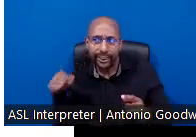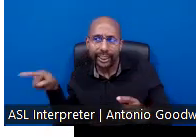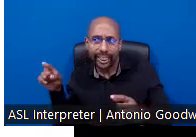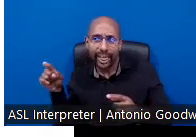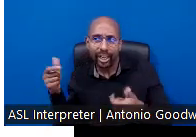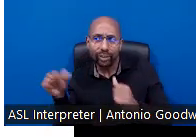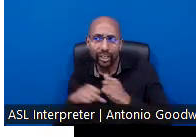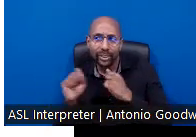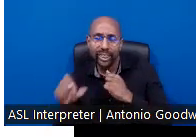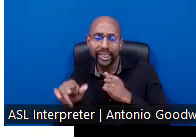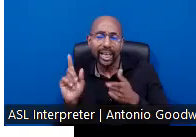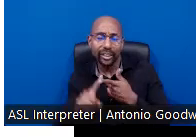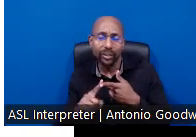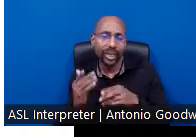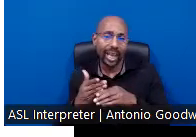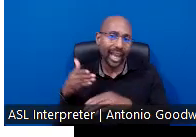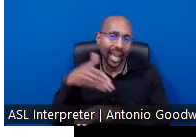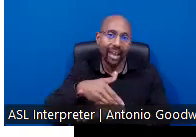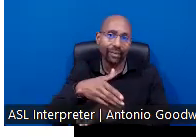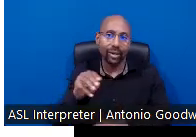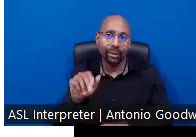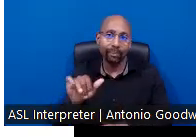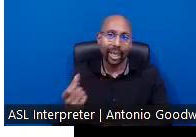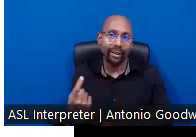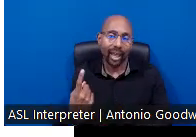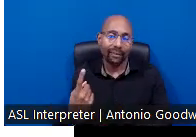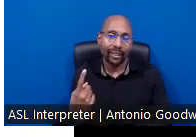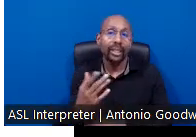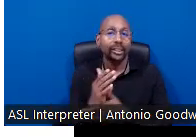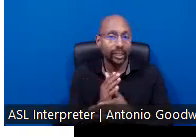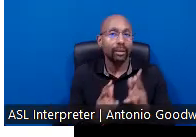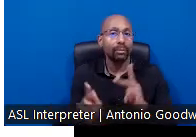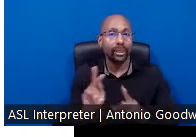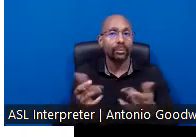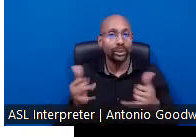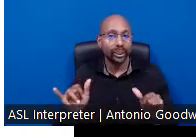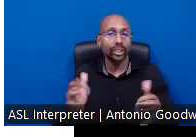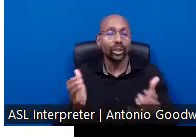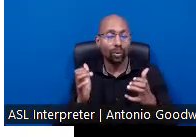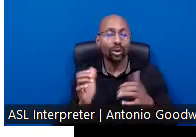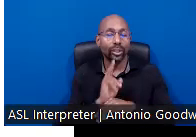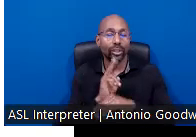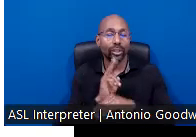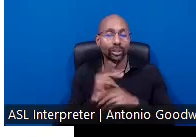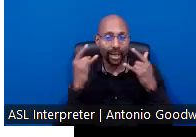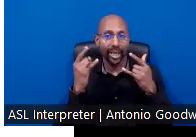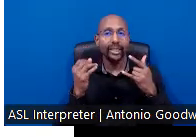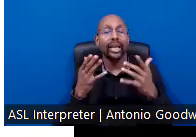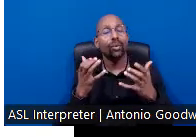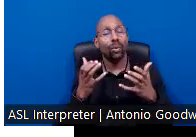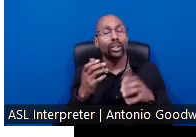11th, as some folks still choose to wear a mask and they should have protection around that from their